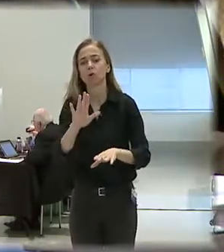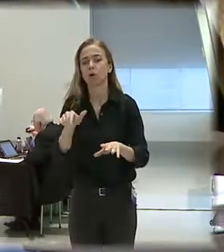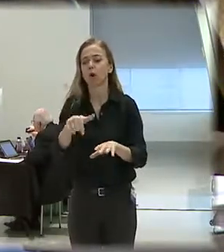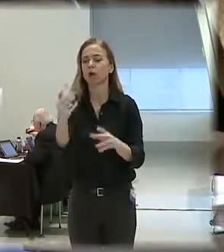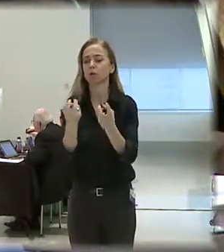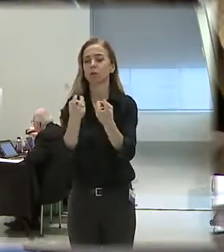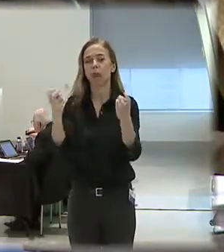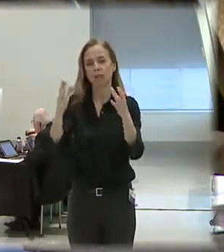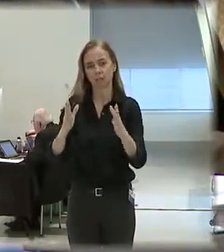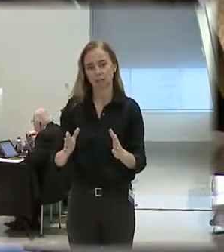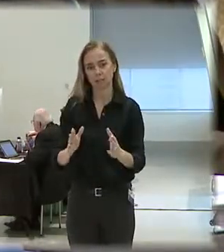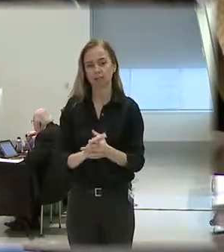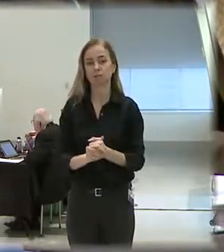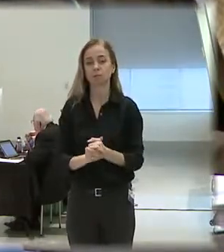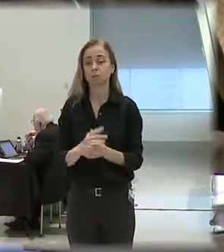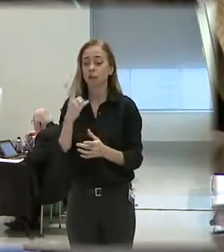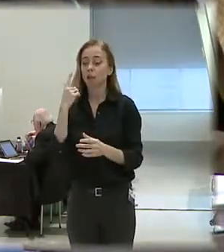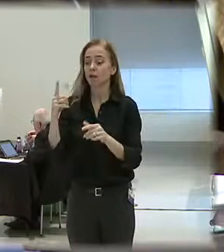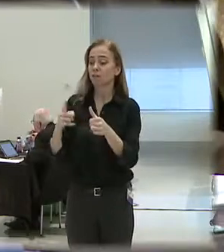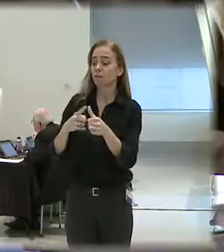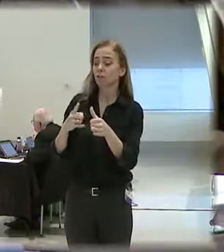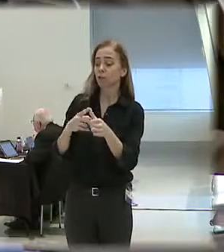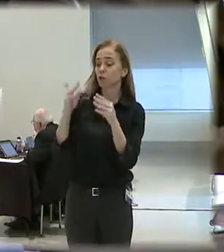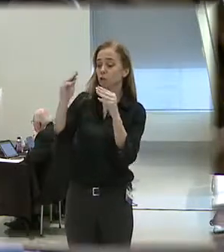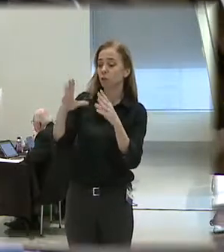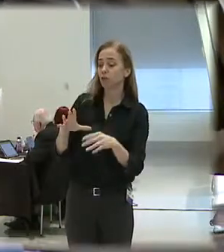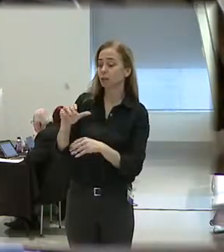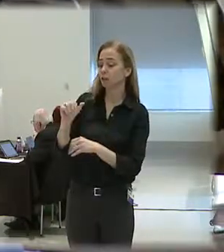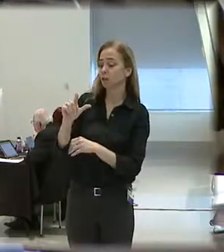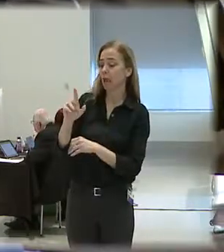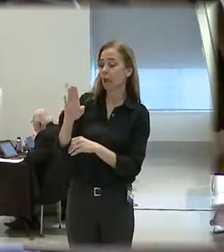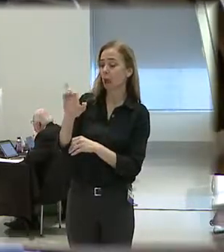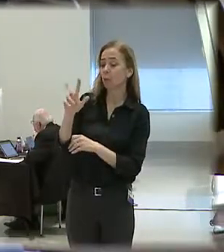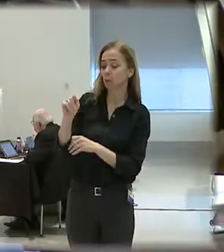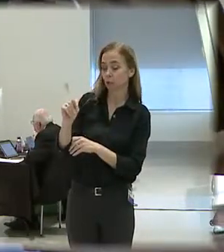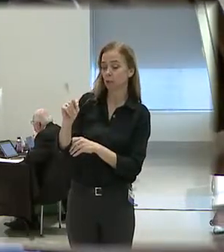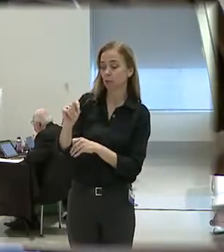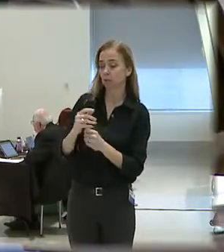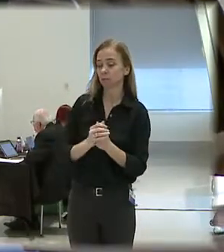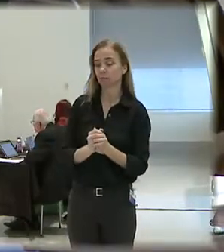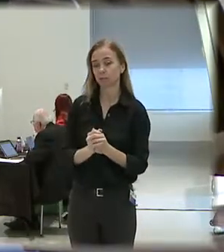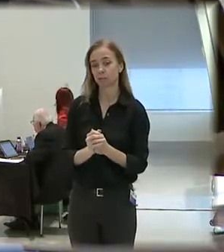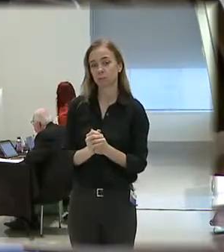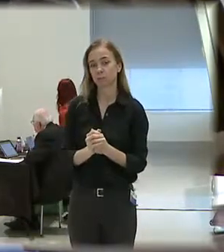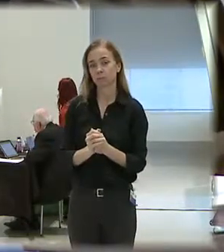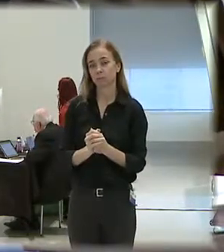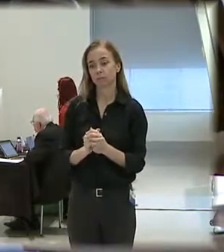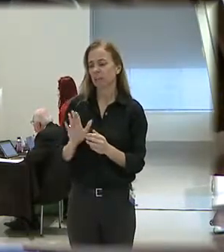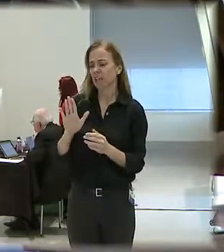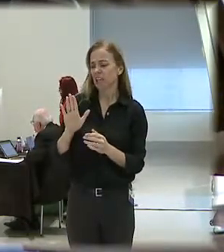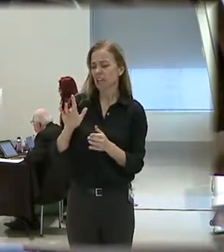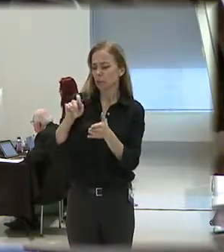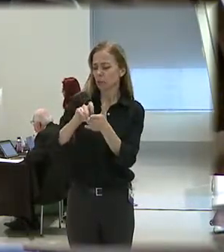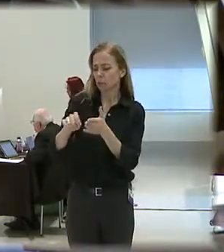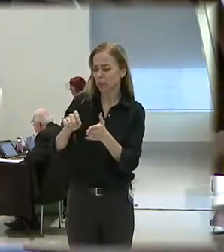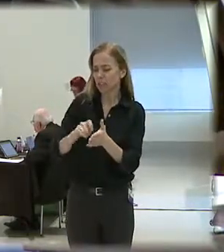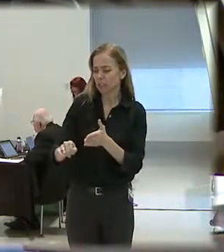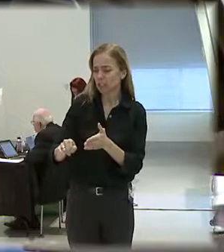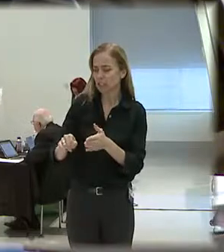panelists. So first, for you, Professor Alpert, in his written